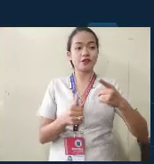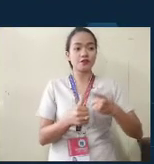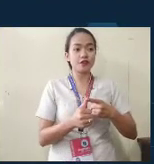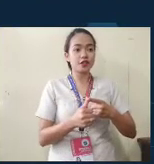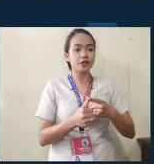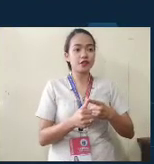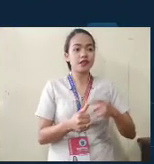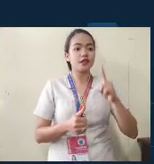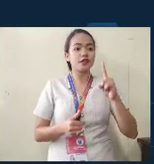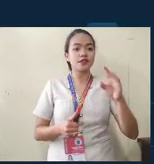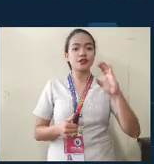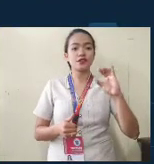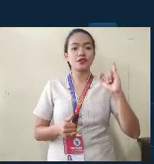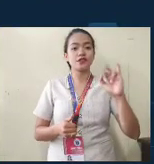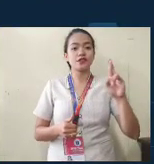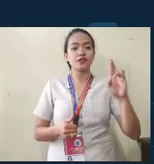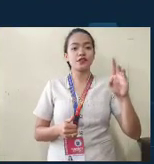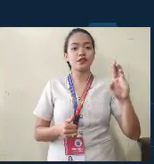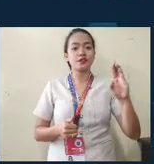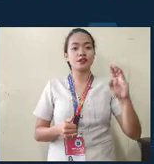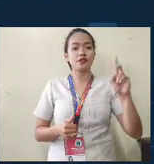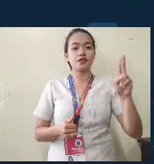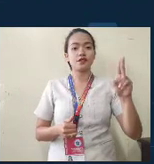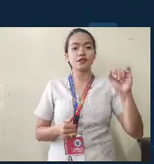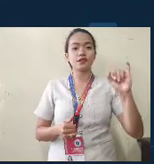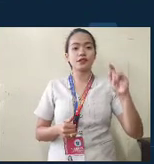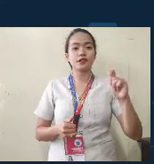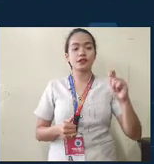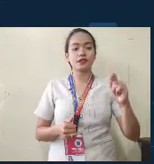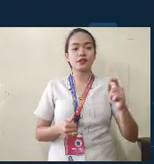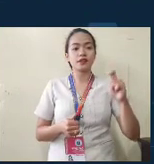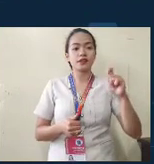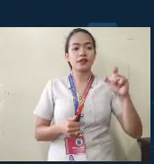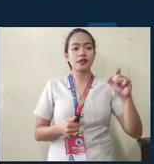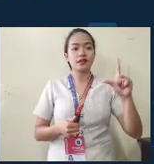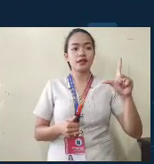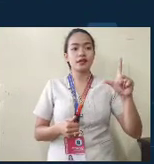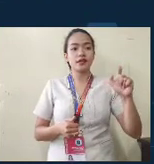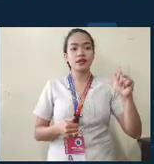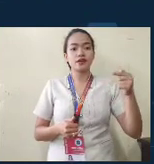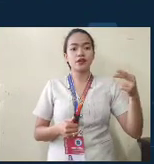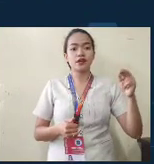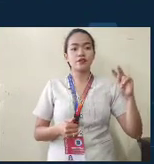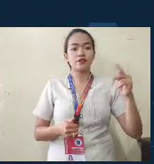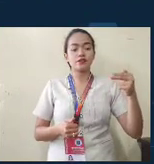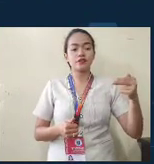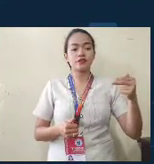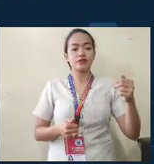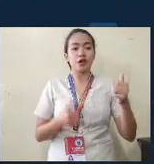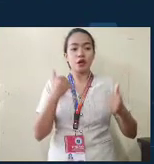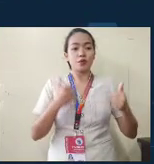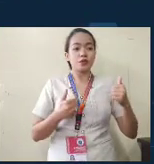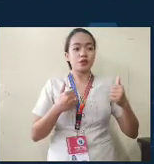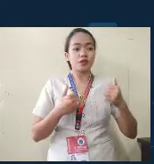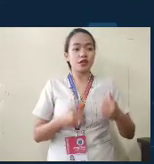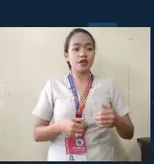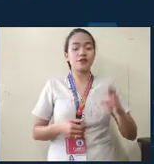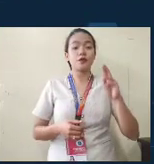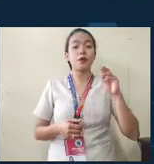introduced the first single-circuit telegraph, which gave rise to the Morse code.